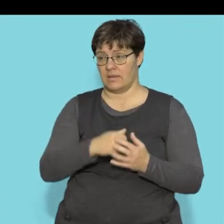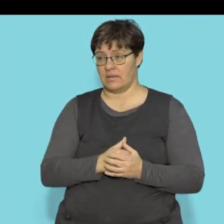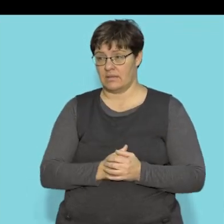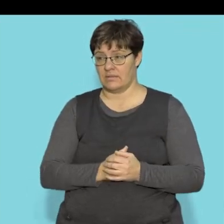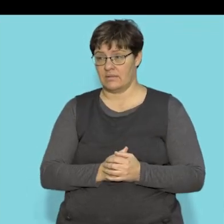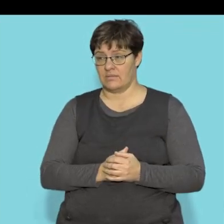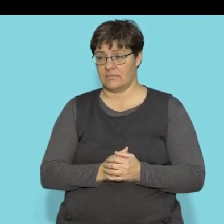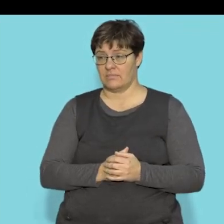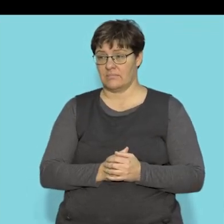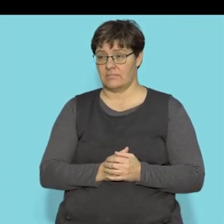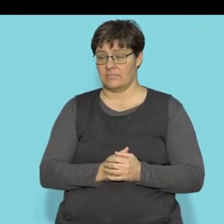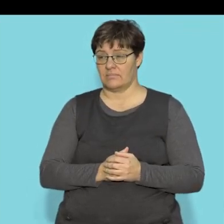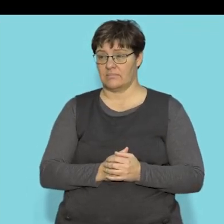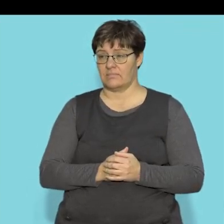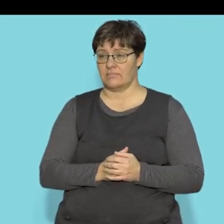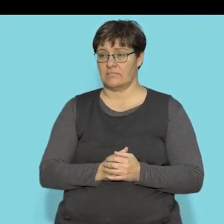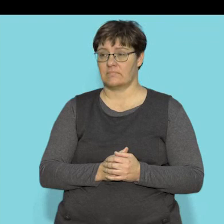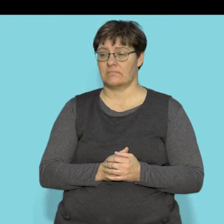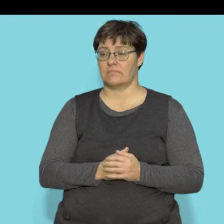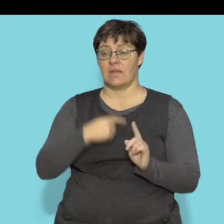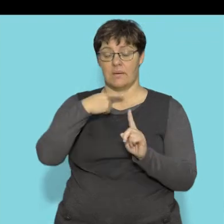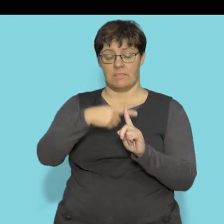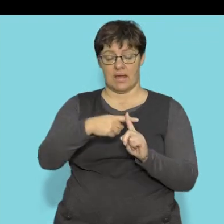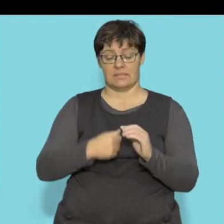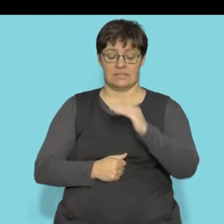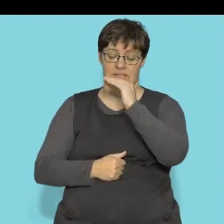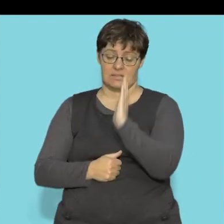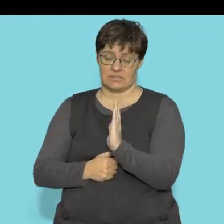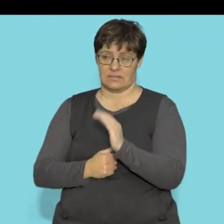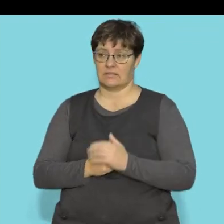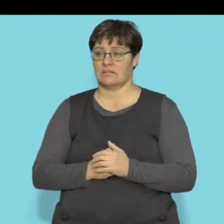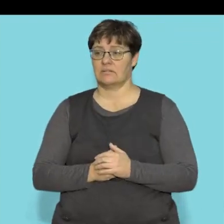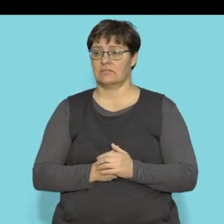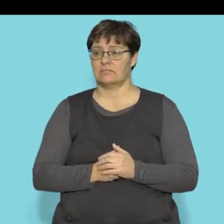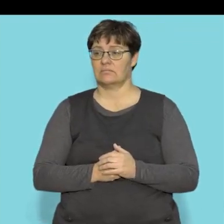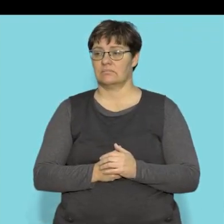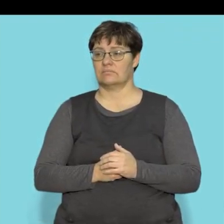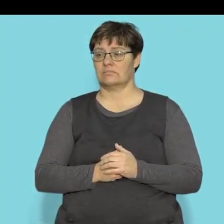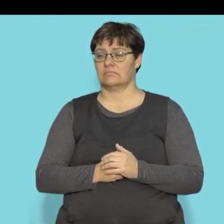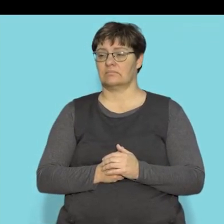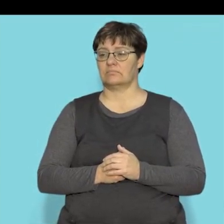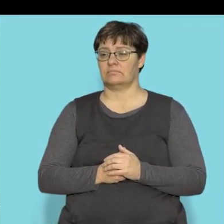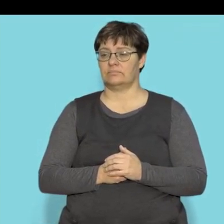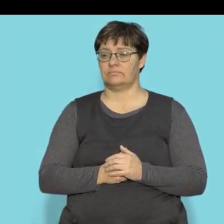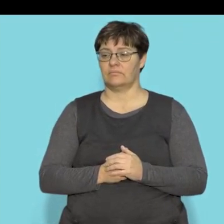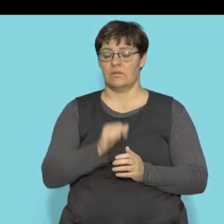over 3 pi, and this is going to be added to